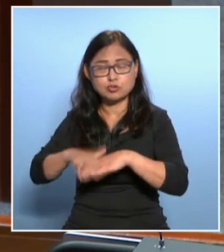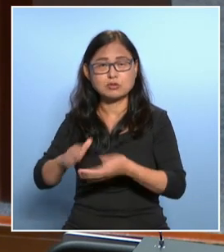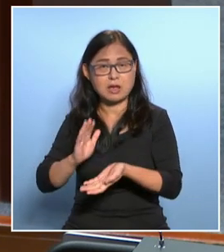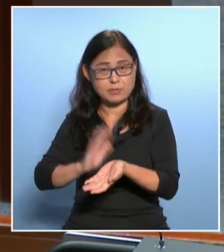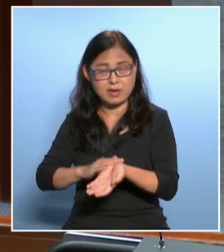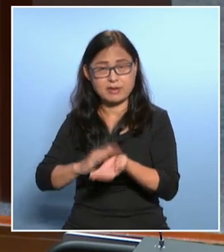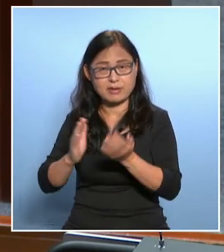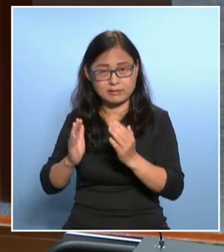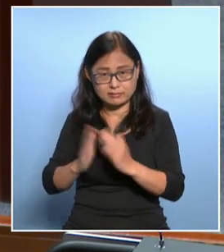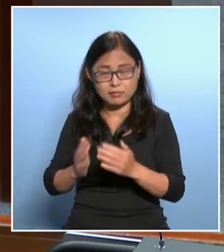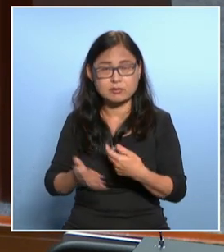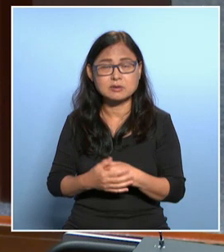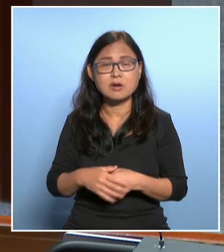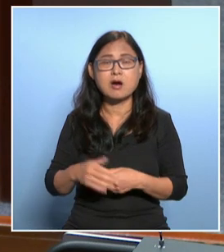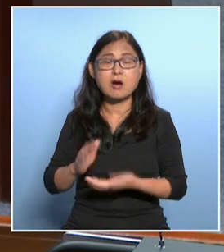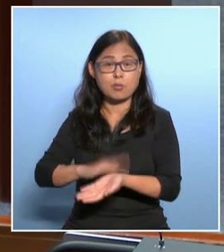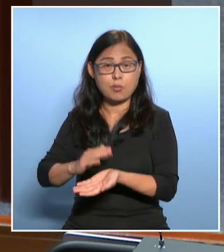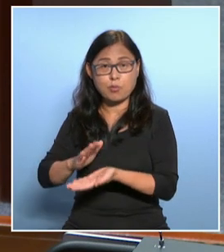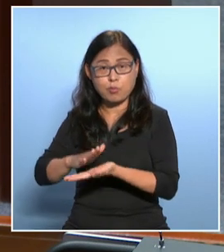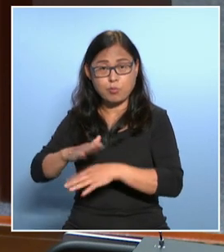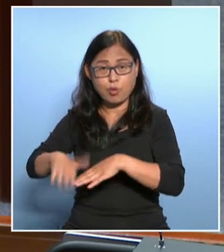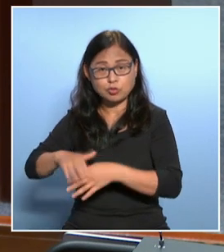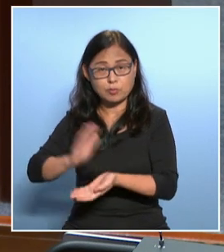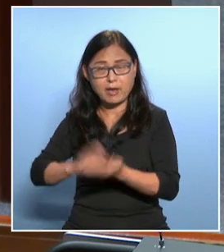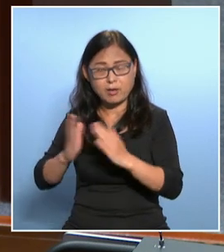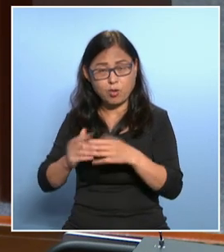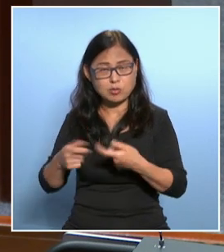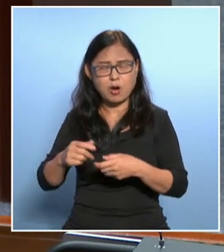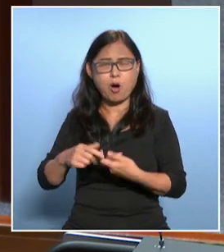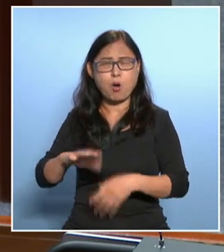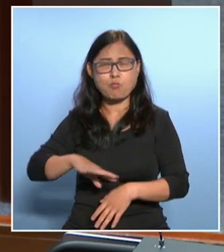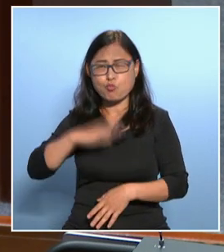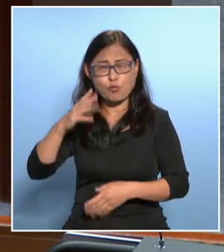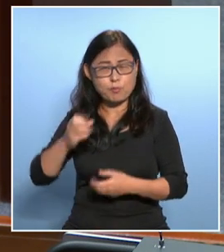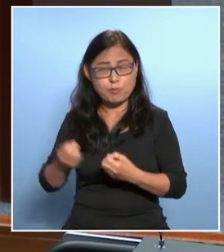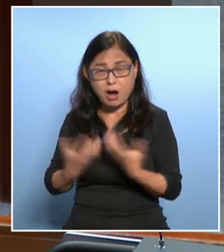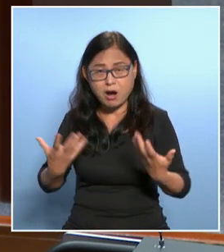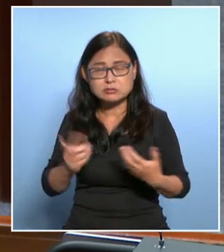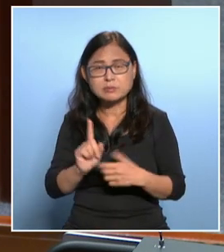that some of them have been referred to the general outpatient clinics.